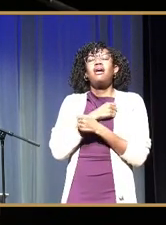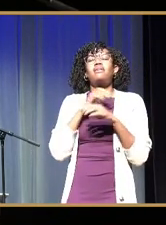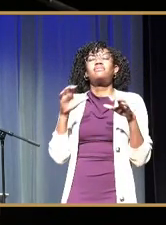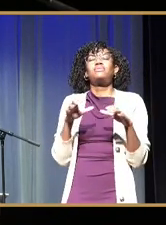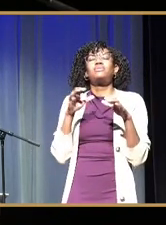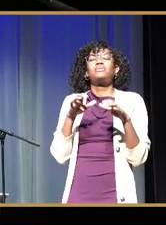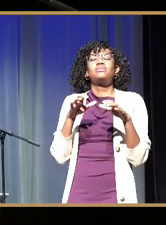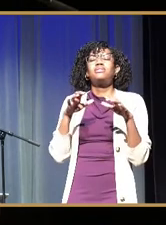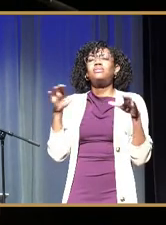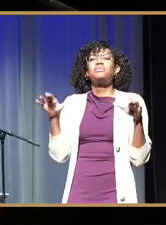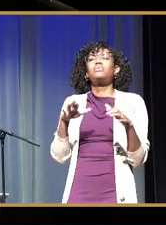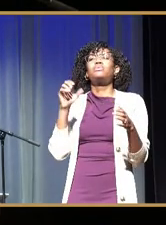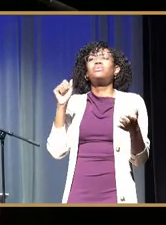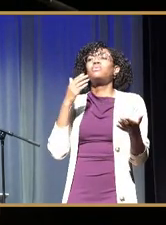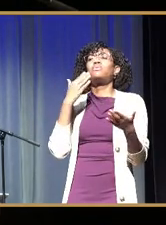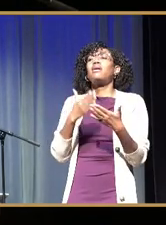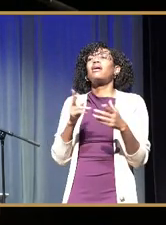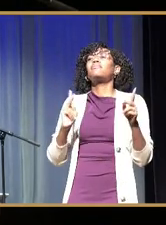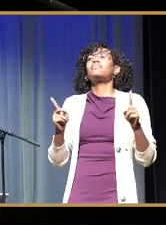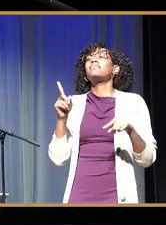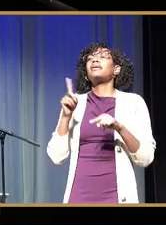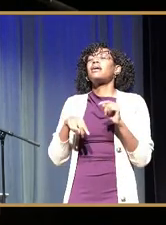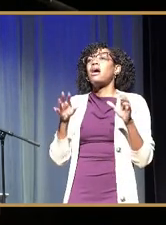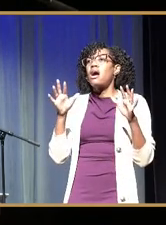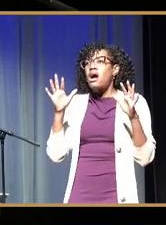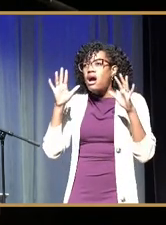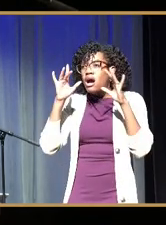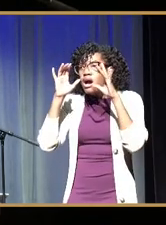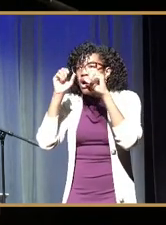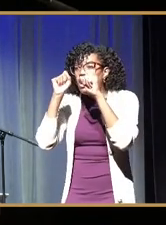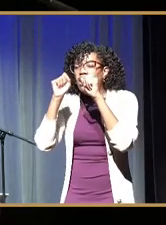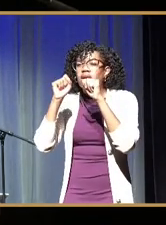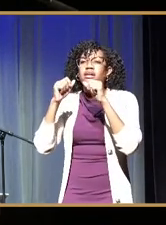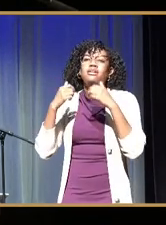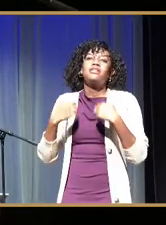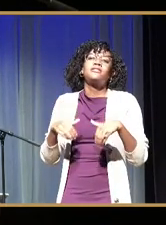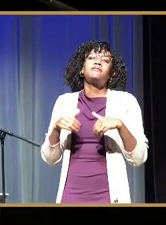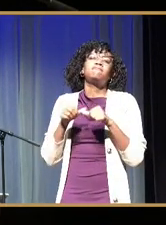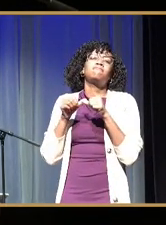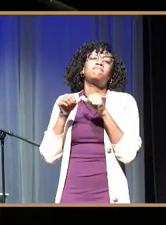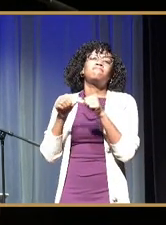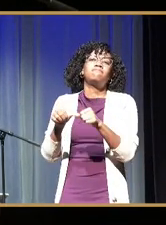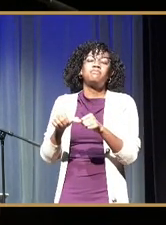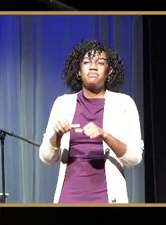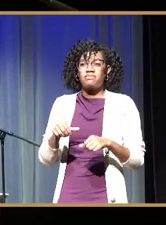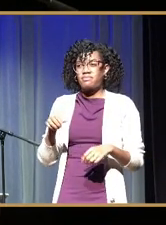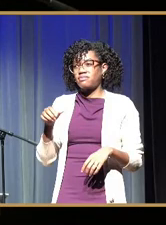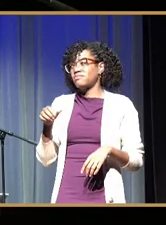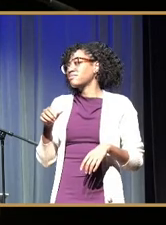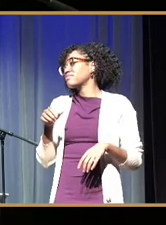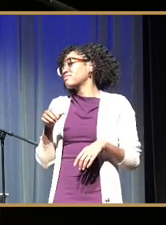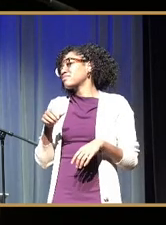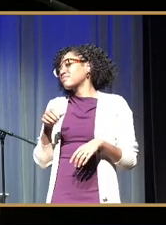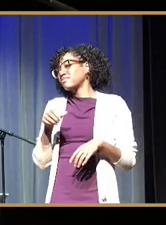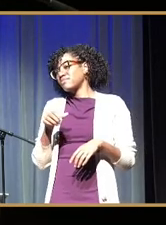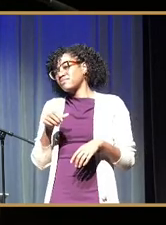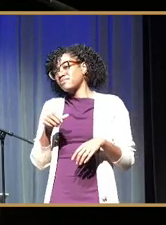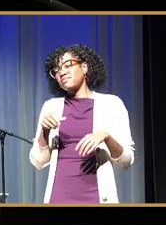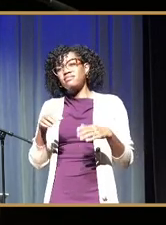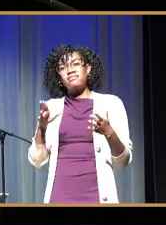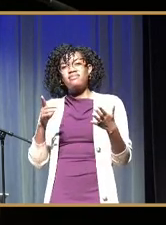them so well, people can't take their eyes off you. Here's to being